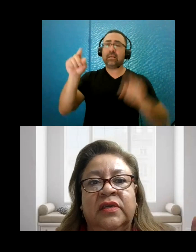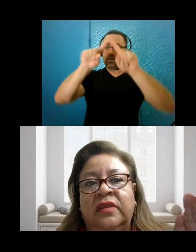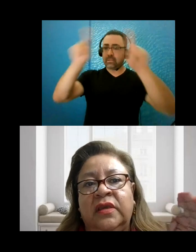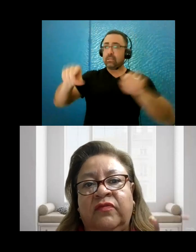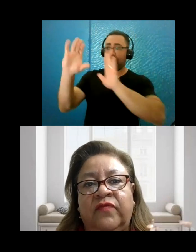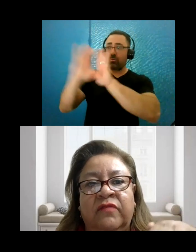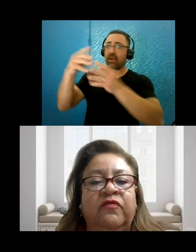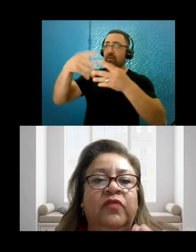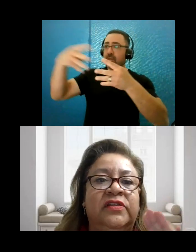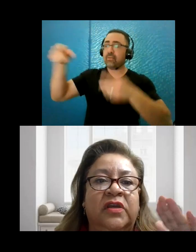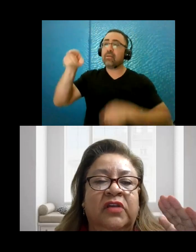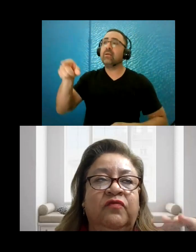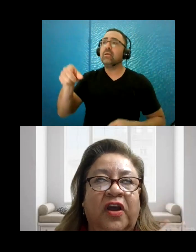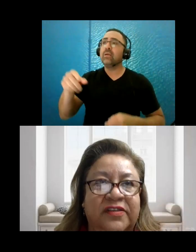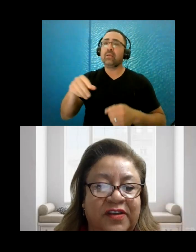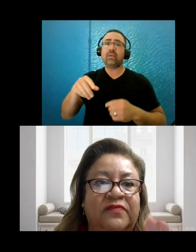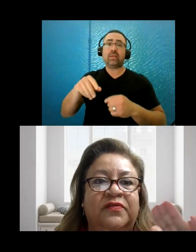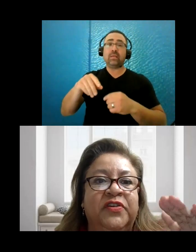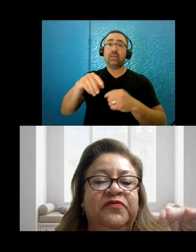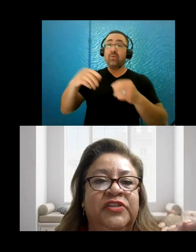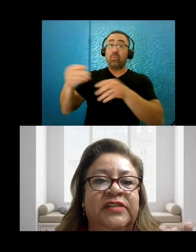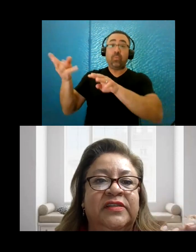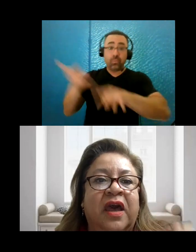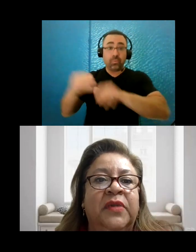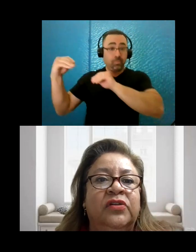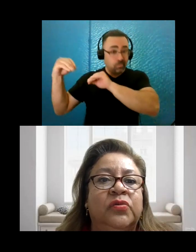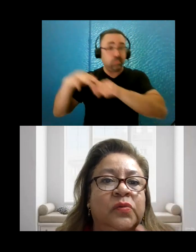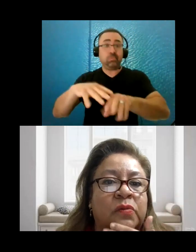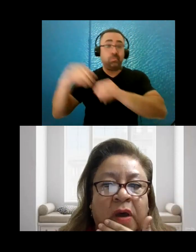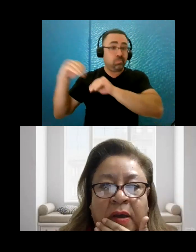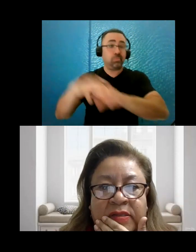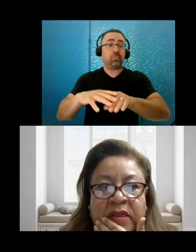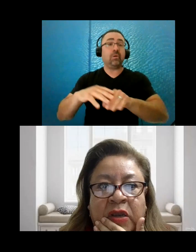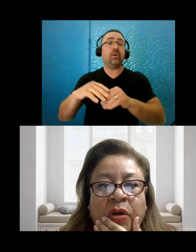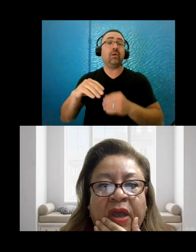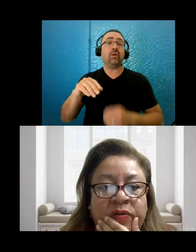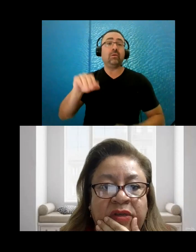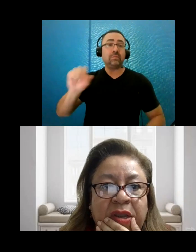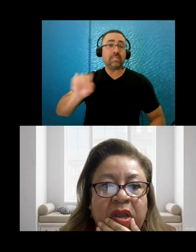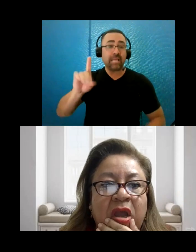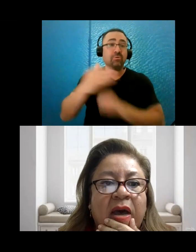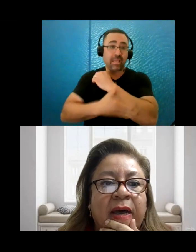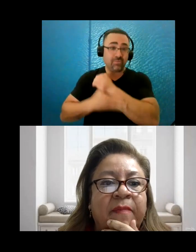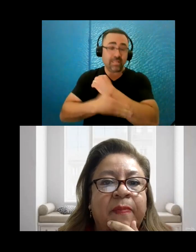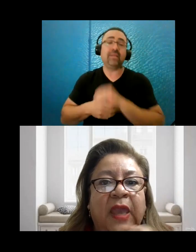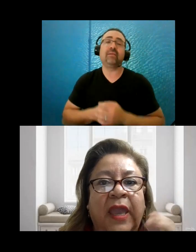can see the influx of refugees coming to San Diego County.